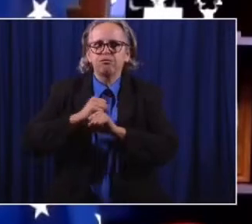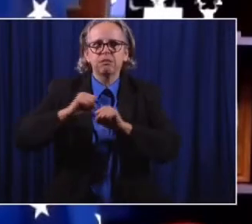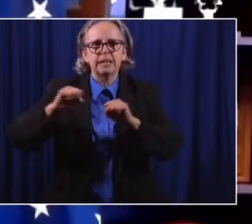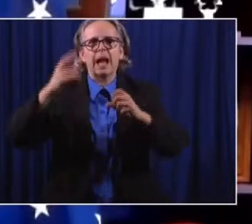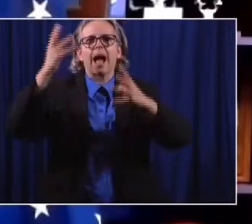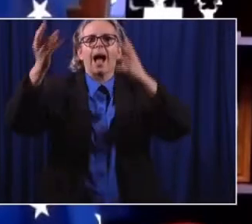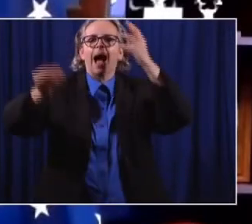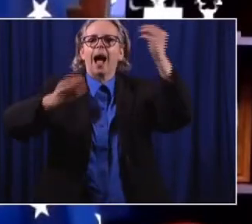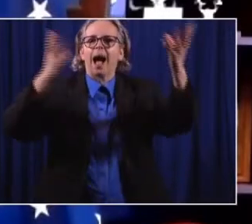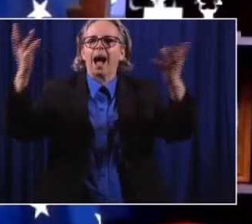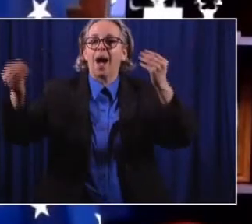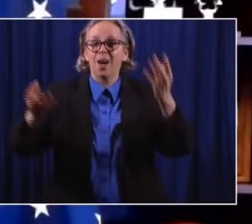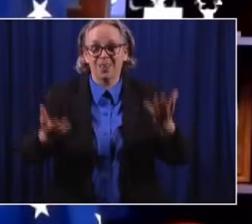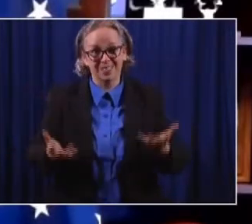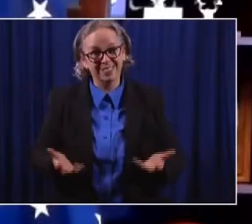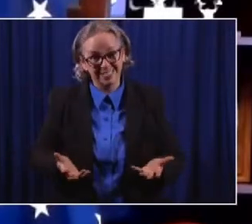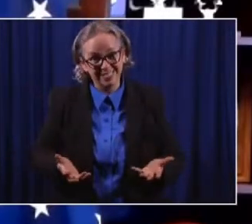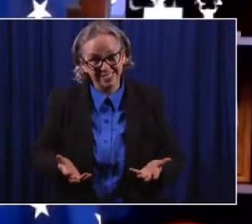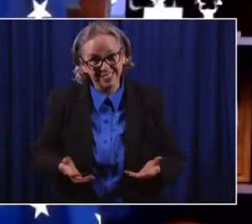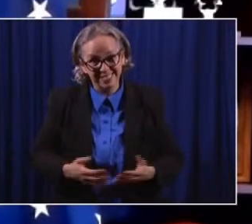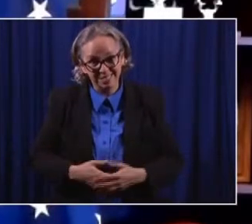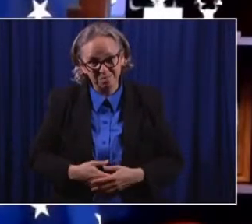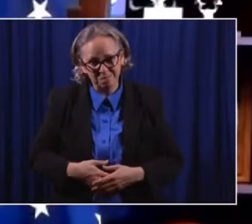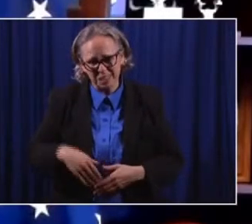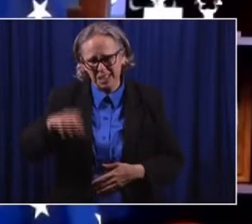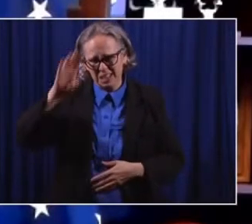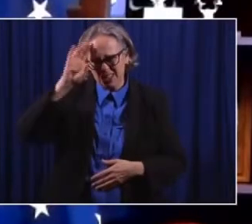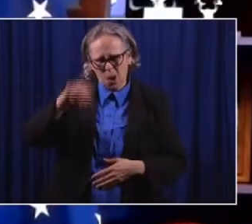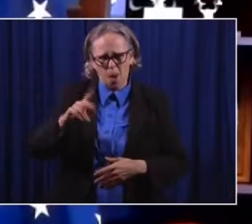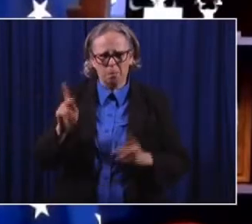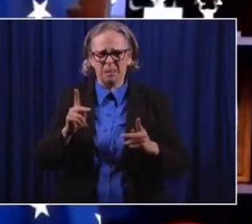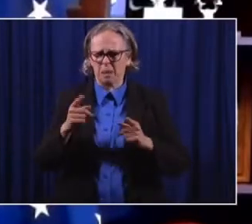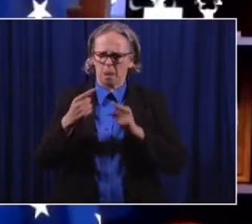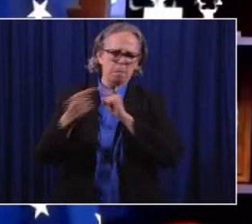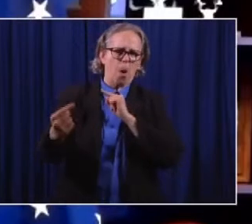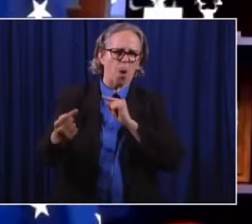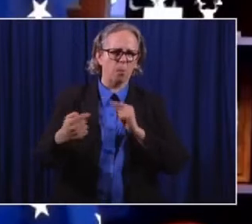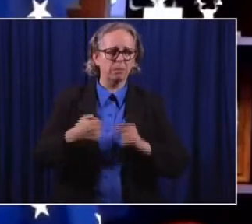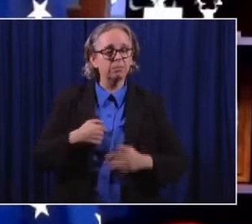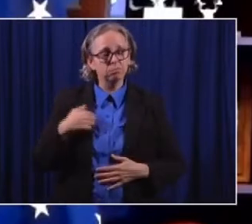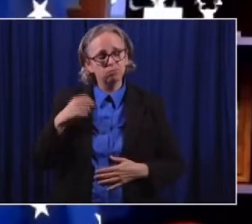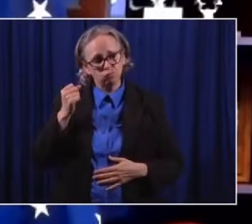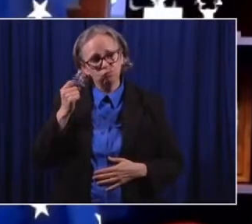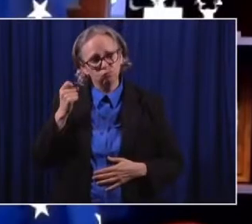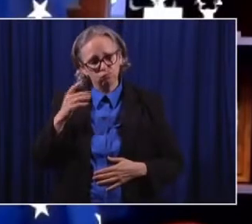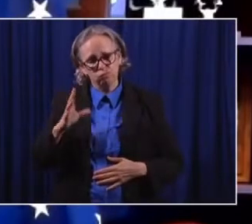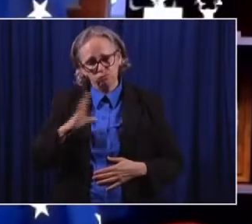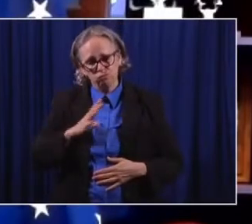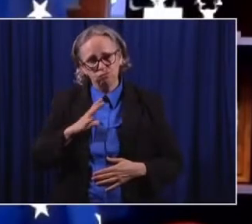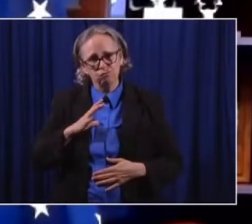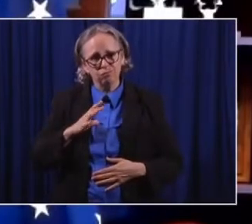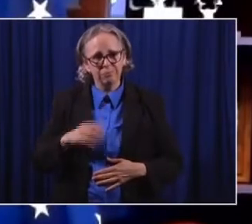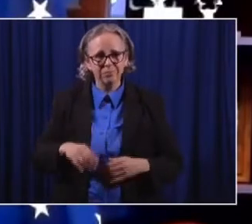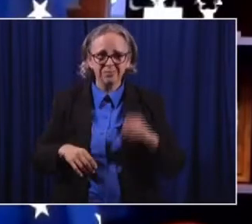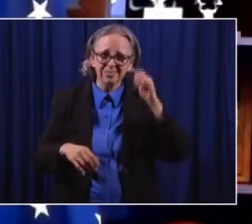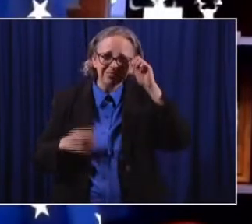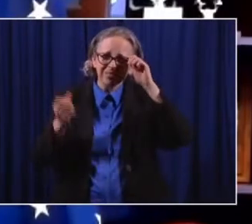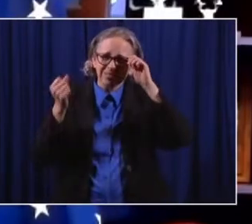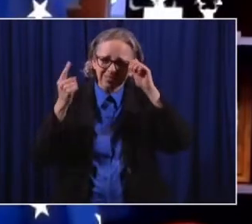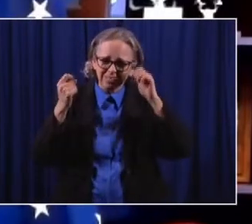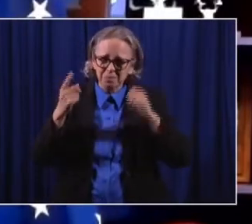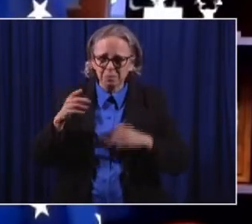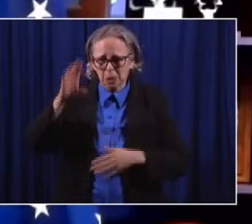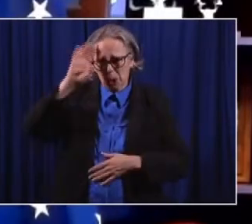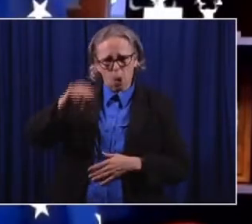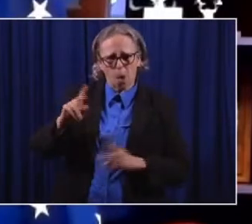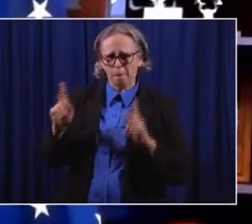I know from time to time people will disagree with these things, but when tough times come around and people are struggling and they want to blow off a